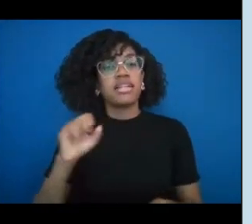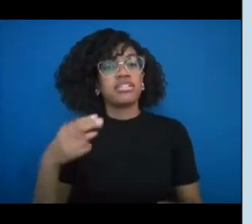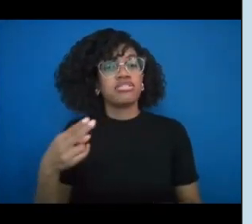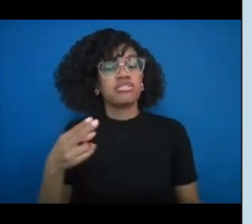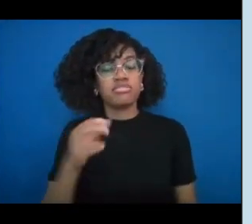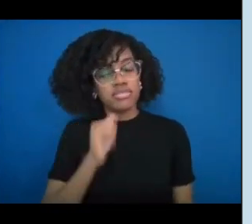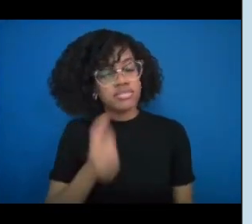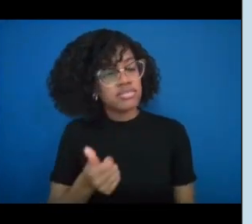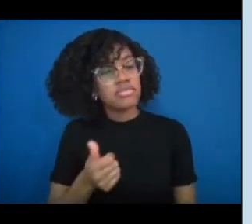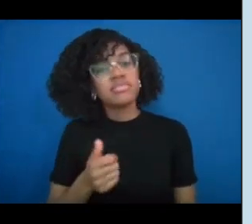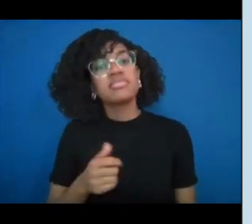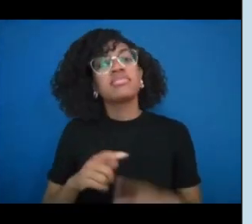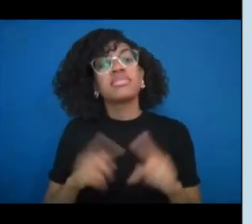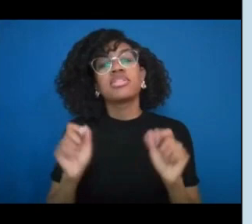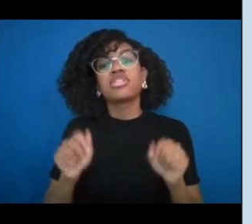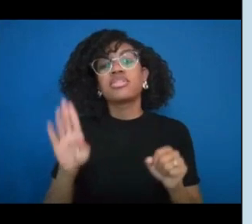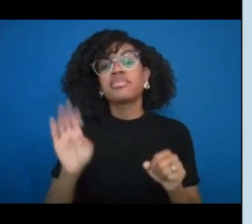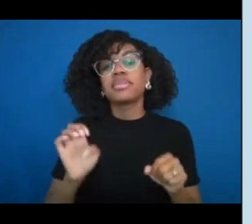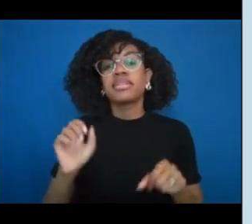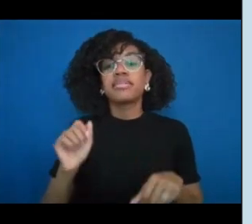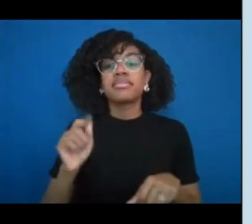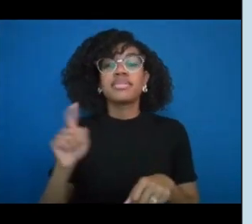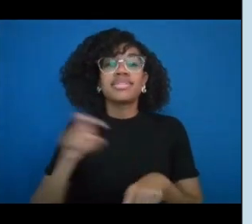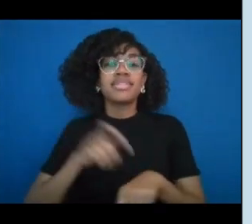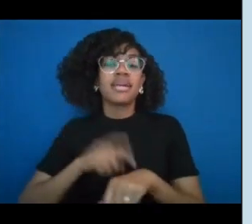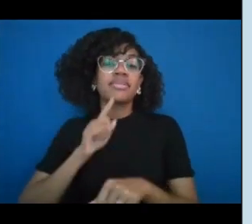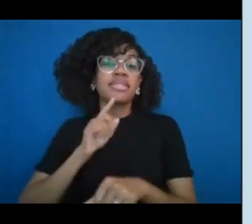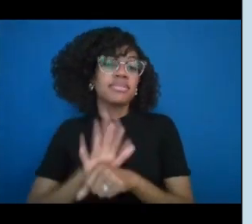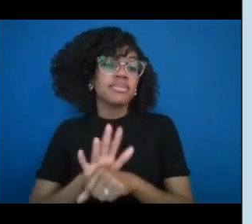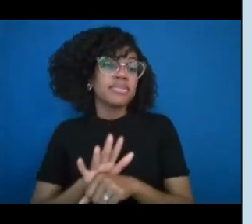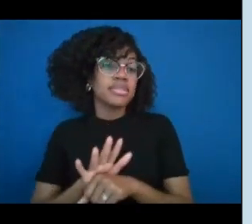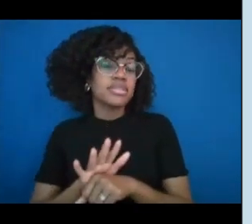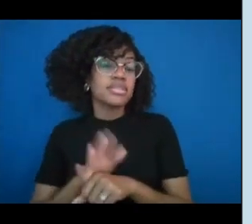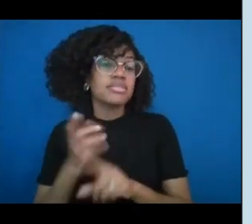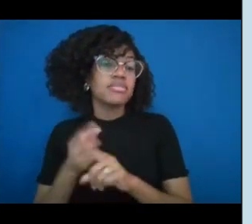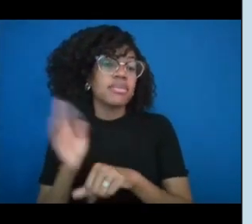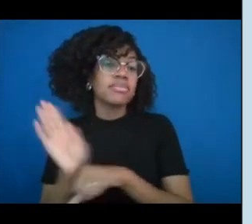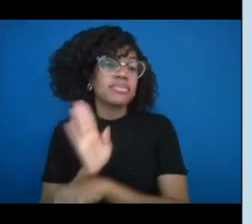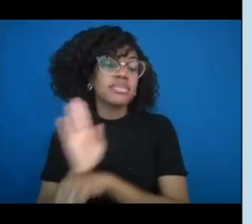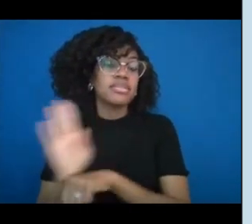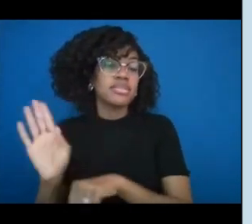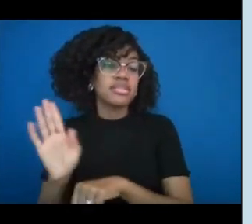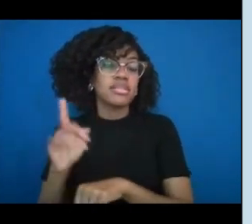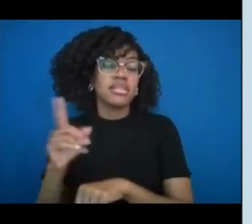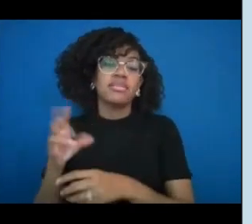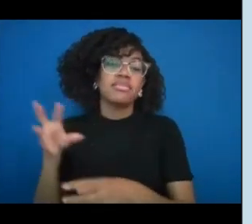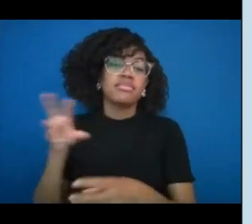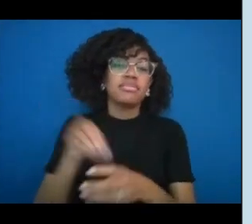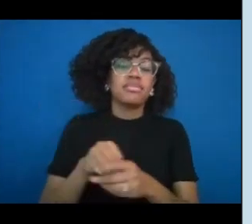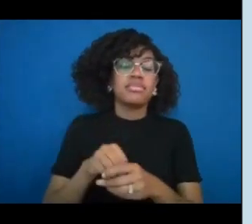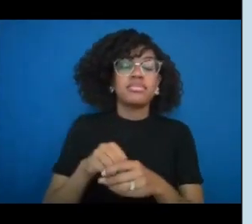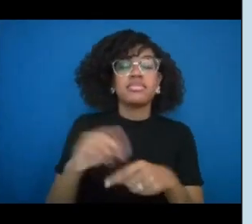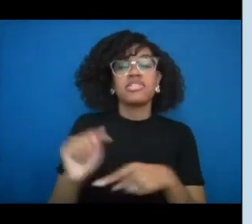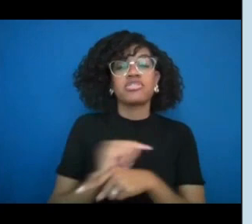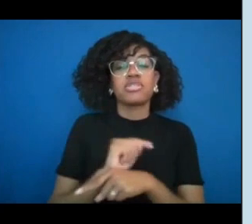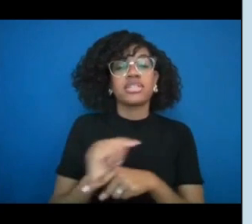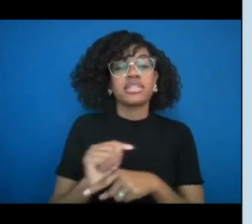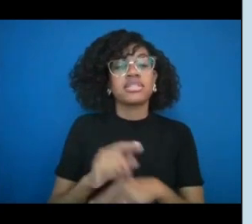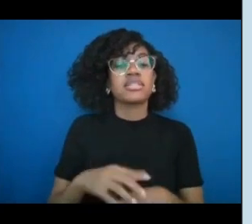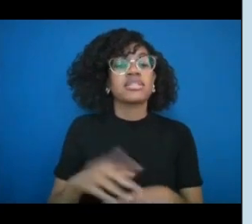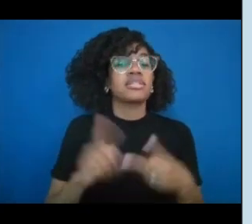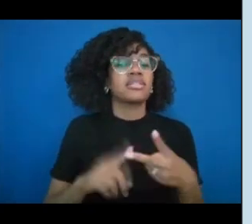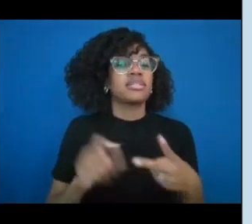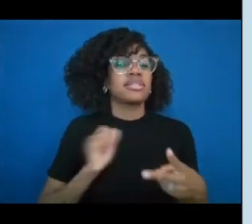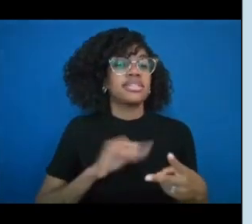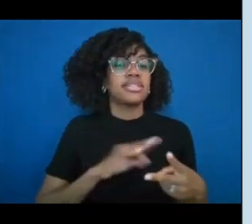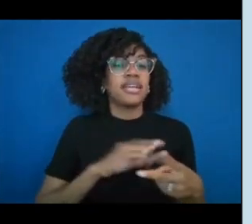be employer time commitments to participate in the trainings, could include staff time